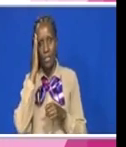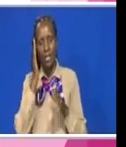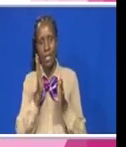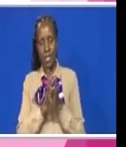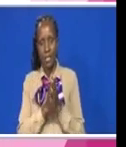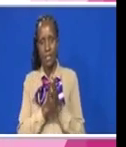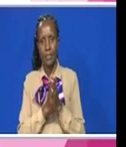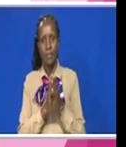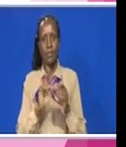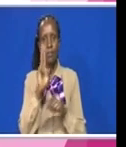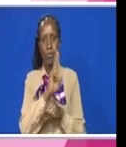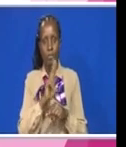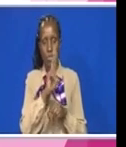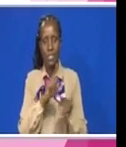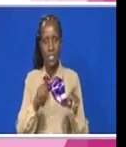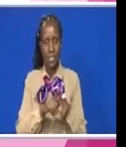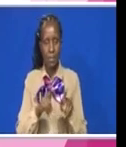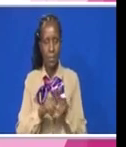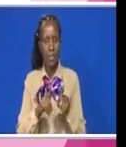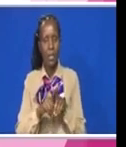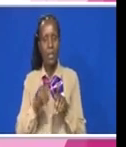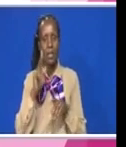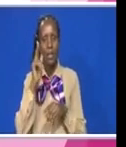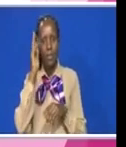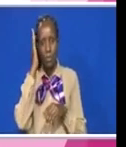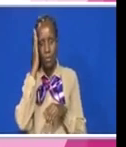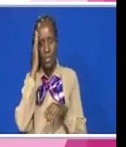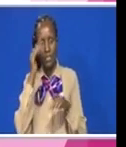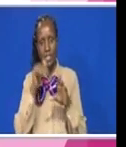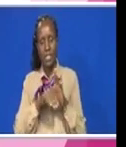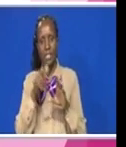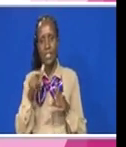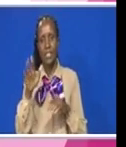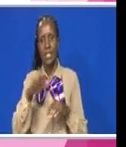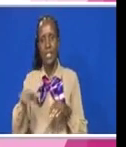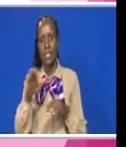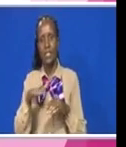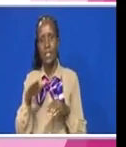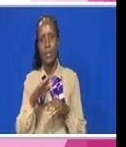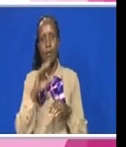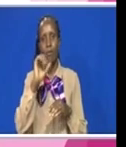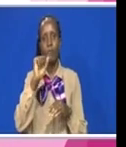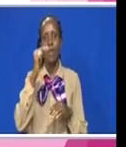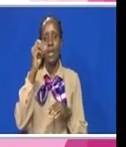the knowledge acquired in the following areas, that is the atomic